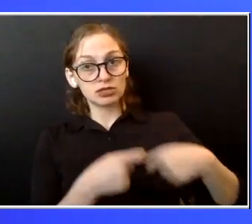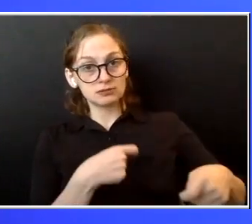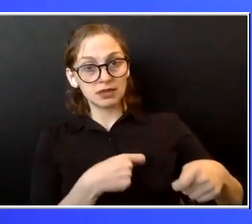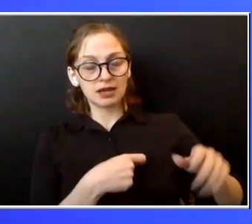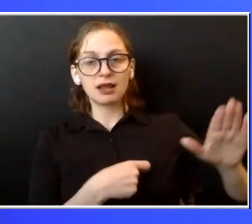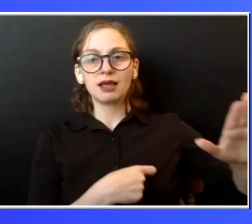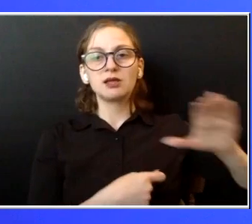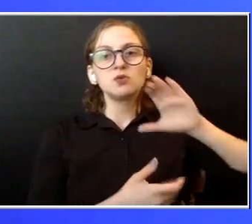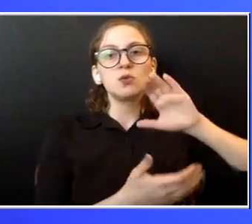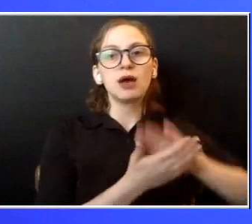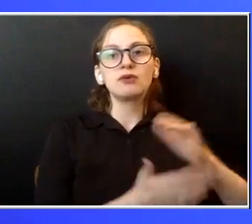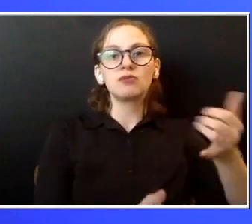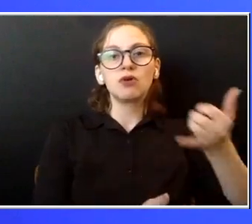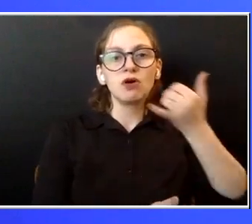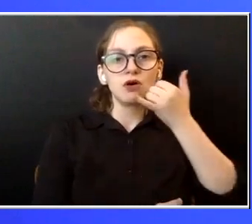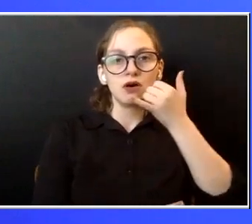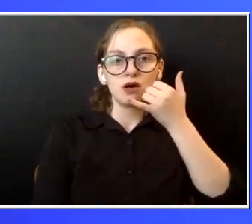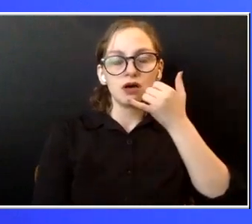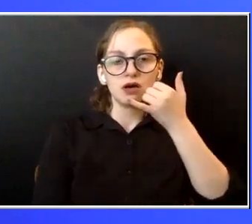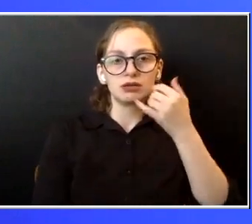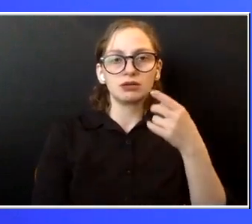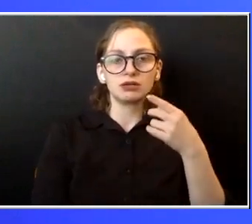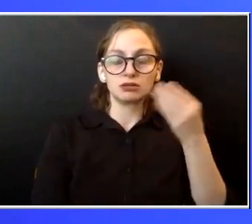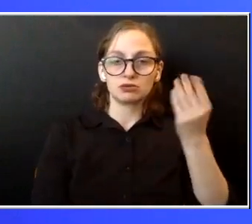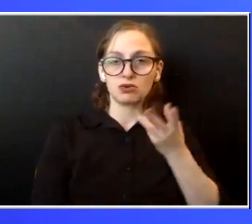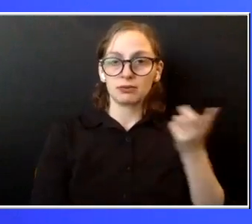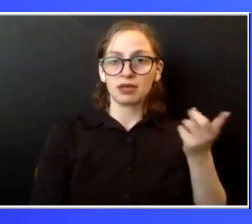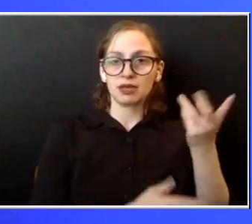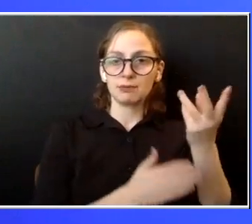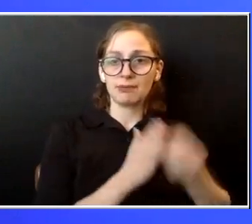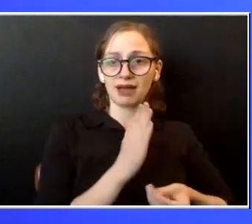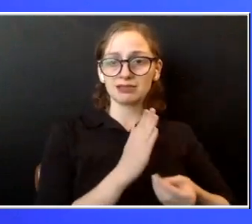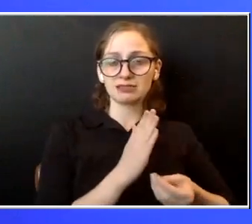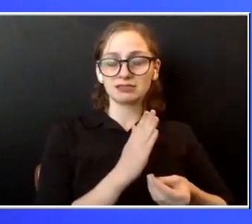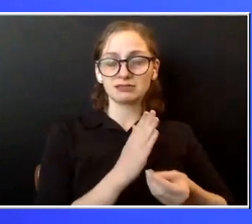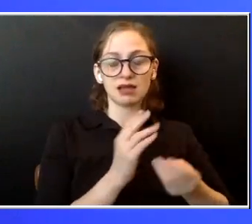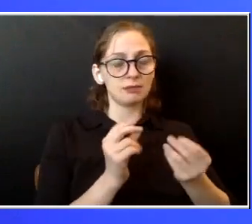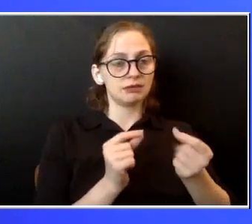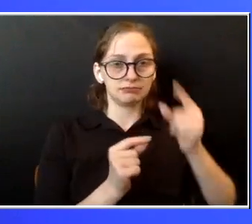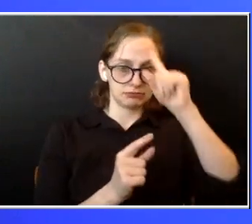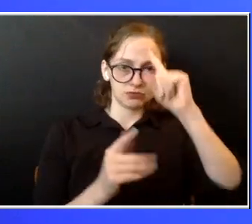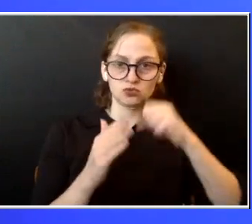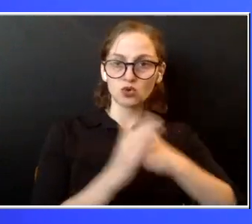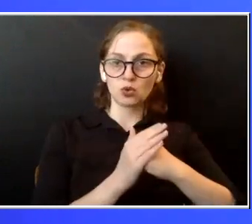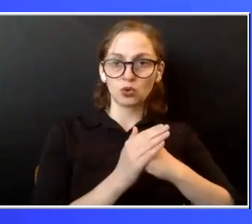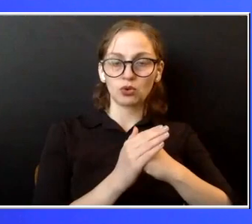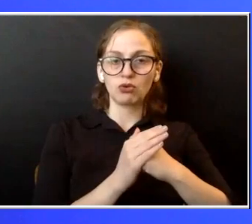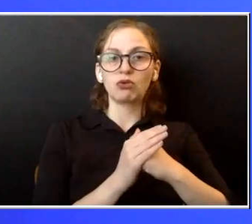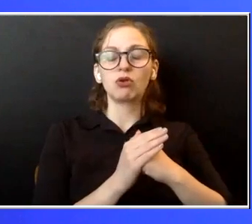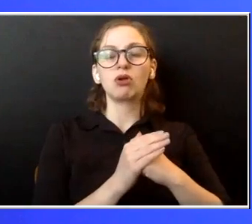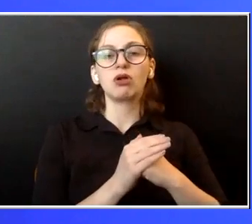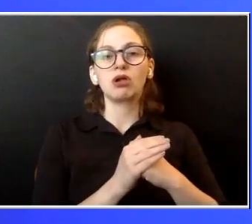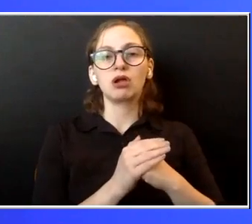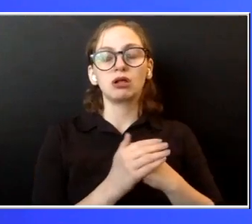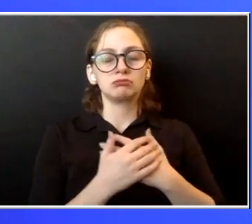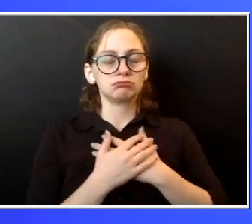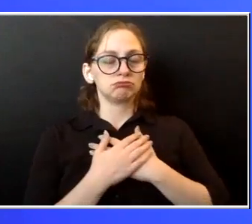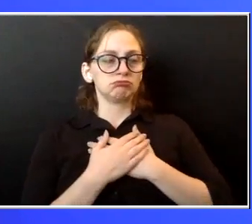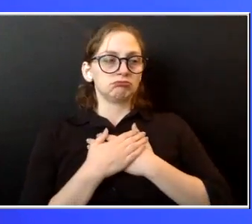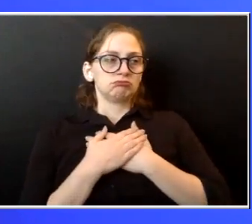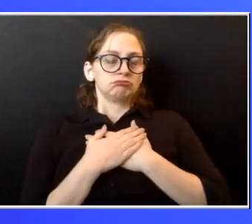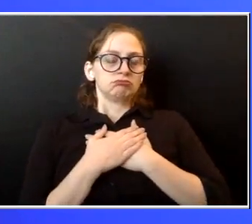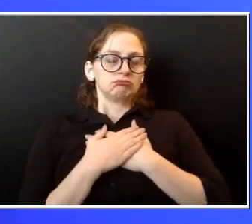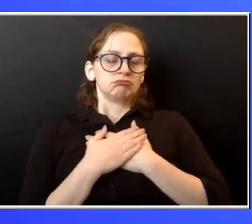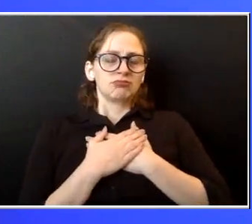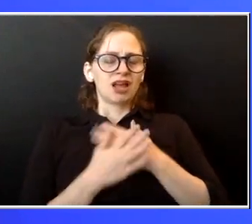said he had passed. Suddenly, he had a stroke, passed away. I was just, oh my gosh, Sherry, I'm so sorry. She